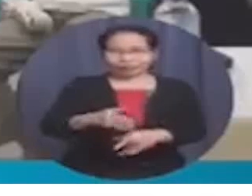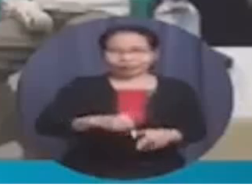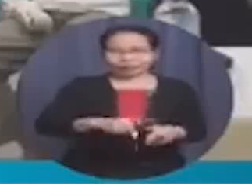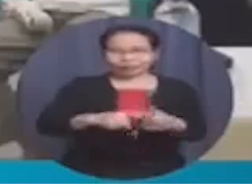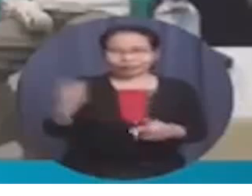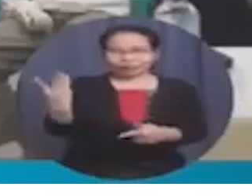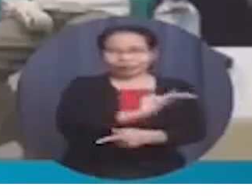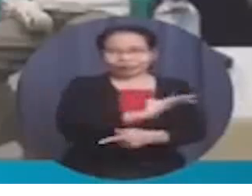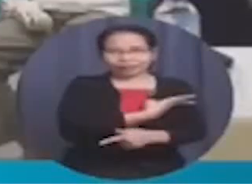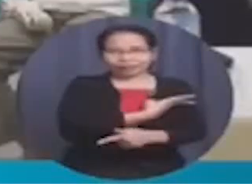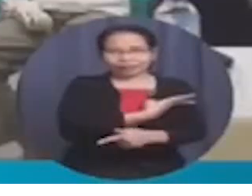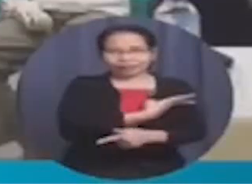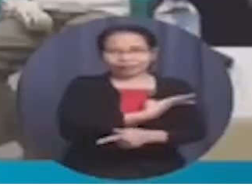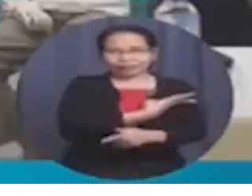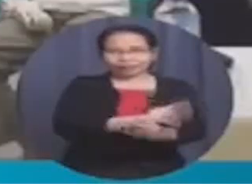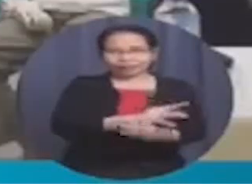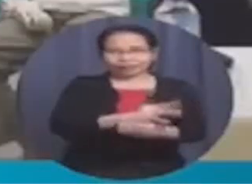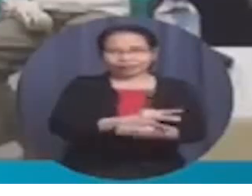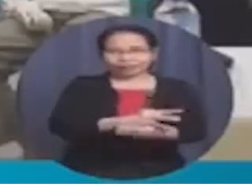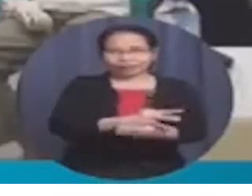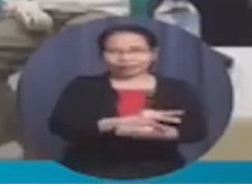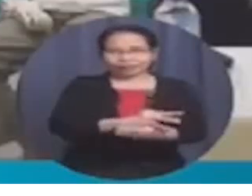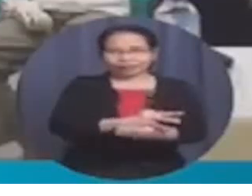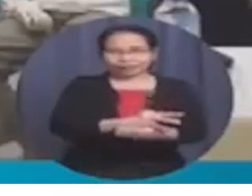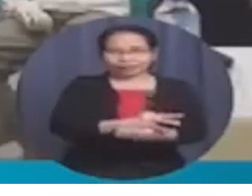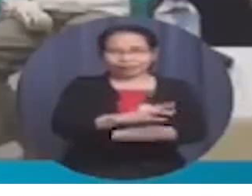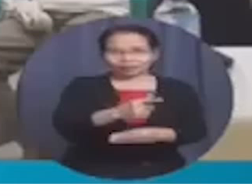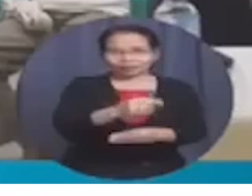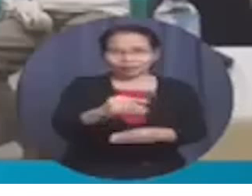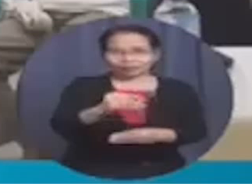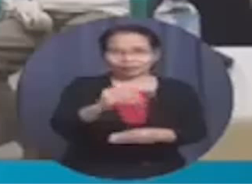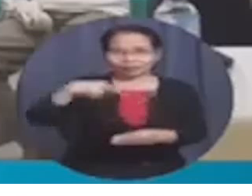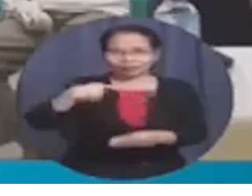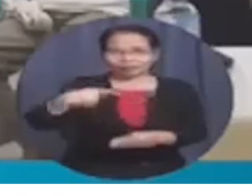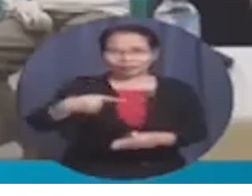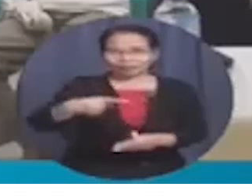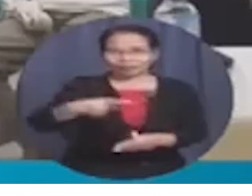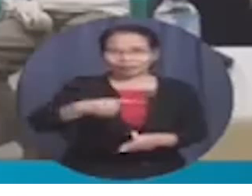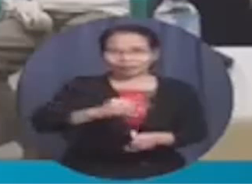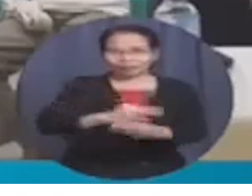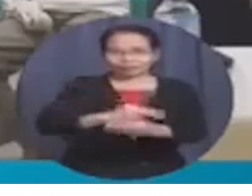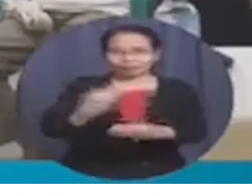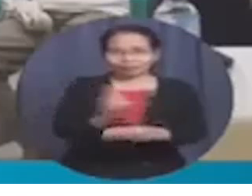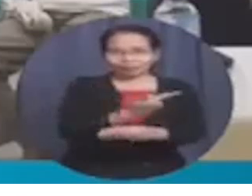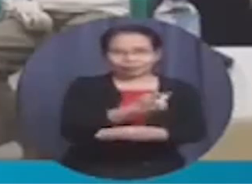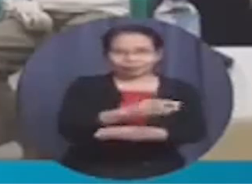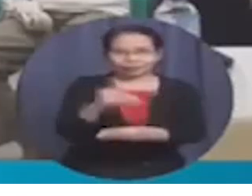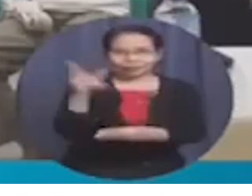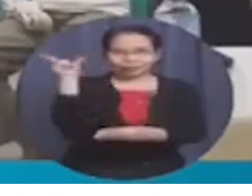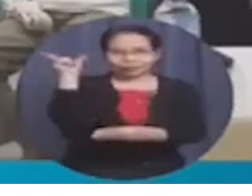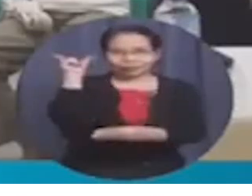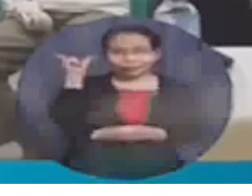daw tayo masama. Yung ginawa daw natin ng ating Diyos, sabi niya. Kaya, yan. Basahin natin. Pakinggan